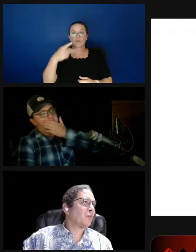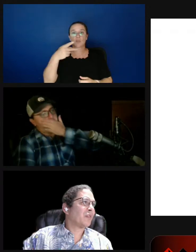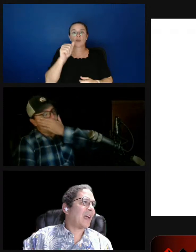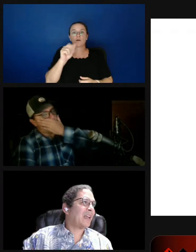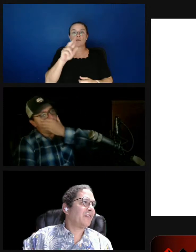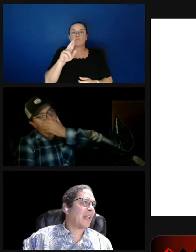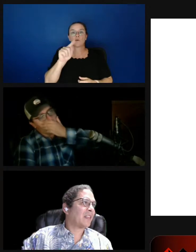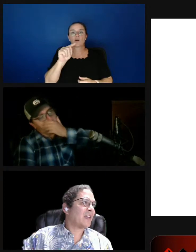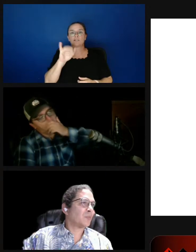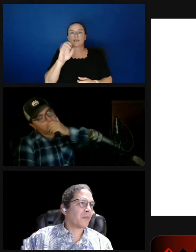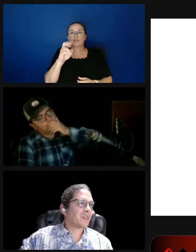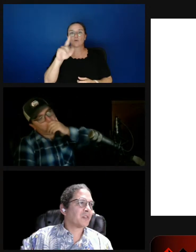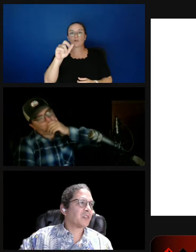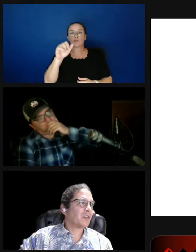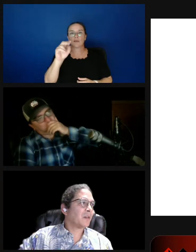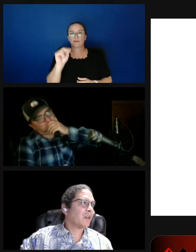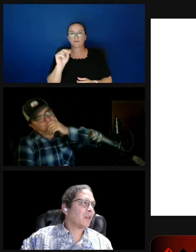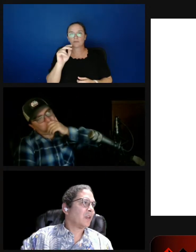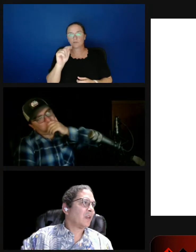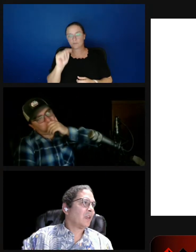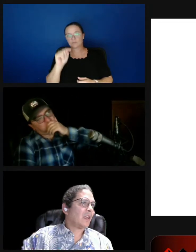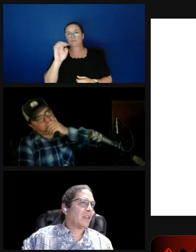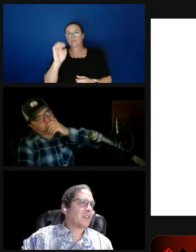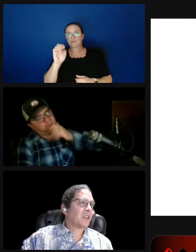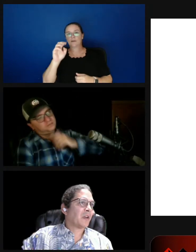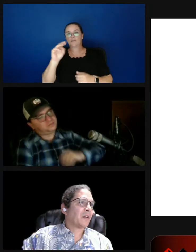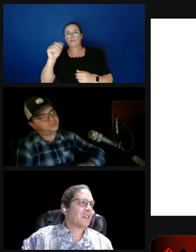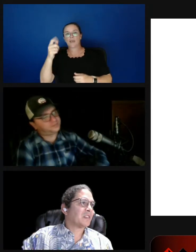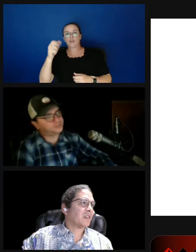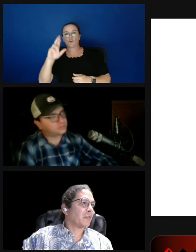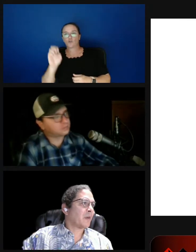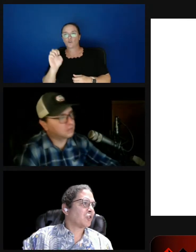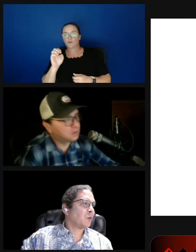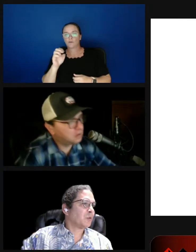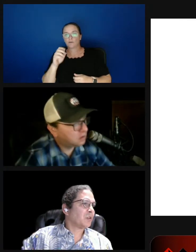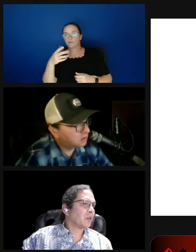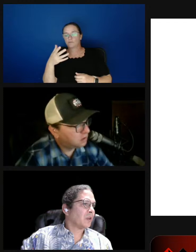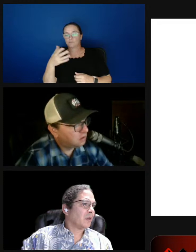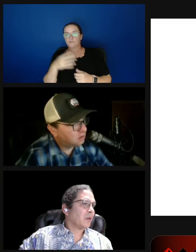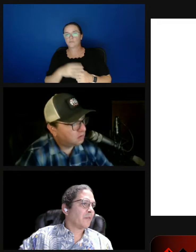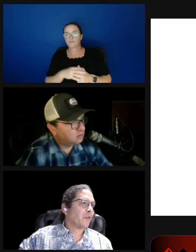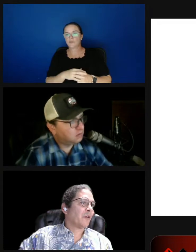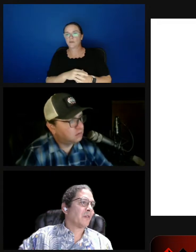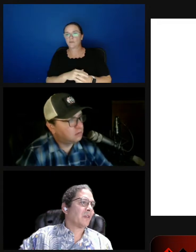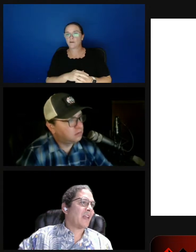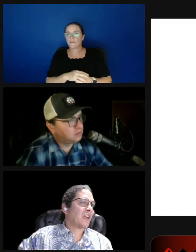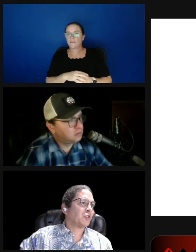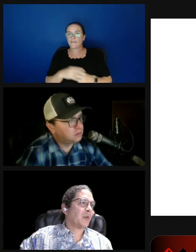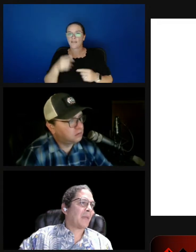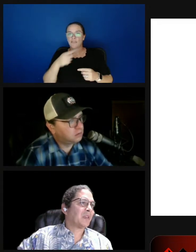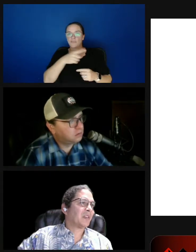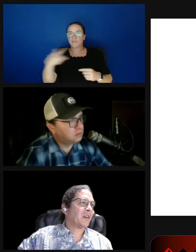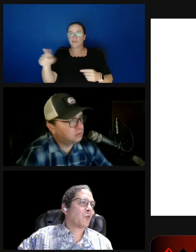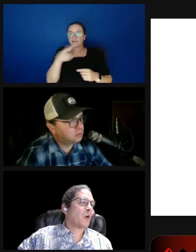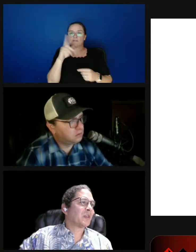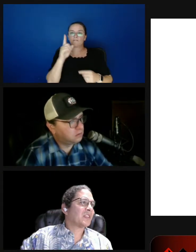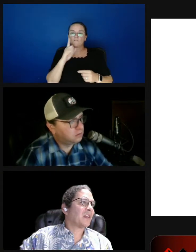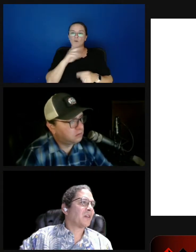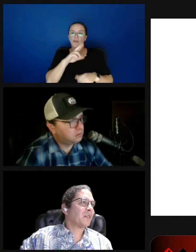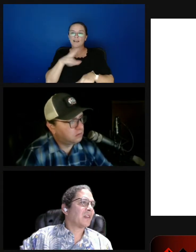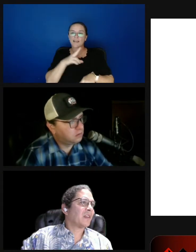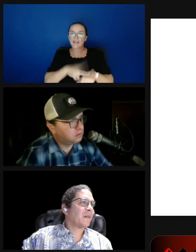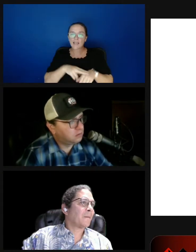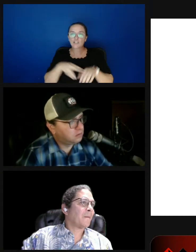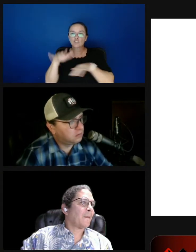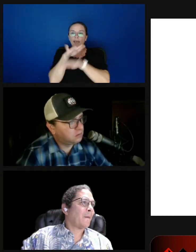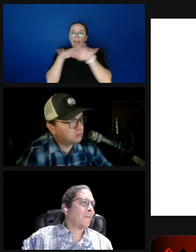PM 2.5 at the National Park Visitor Center. And this here is the threshold for a national ambient air quality